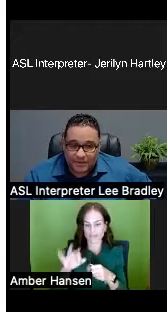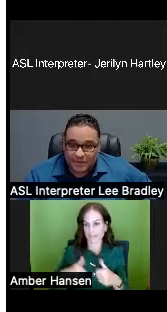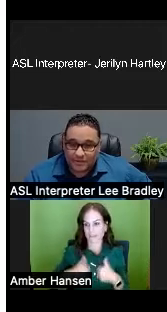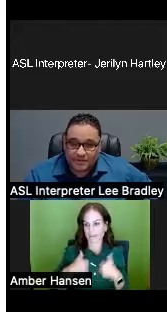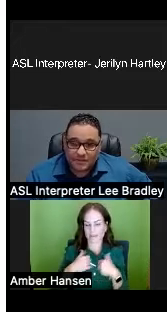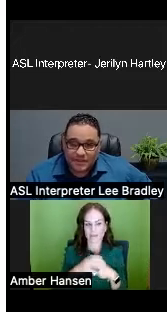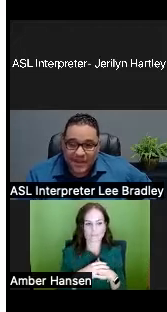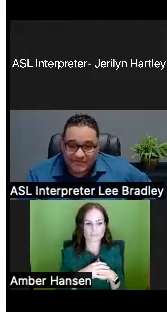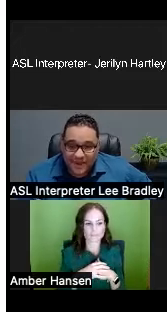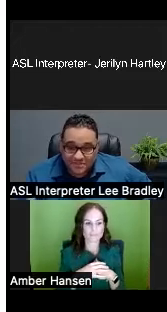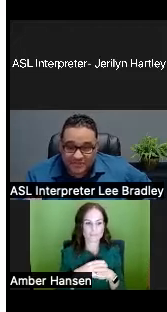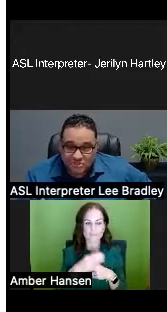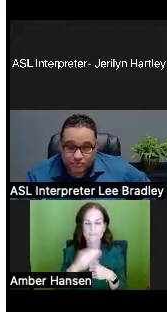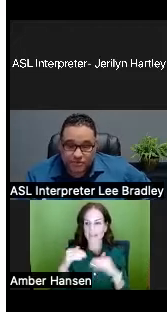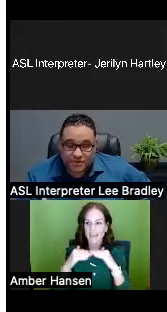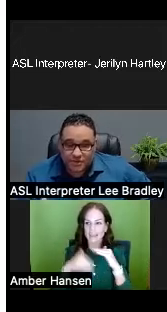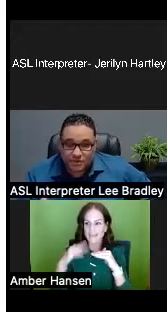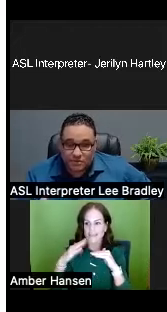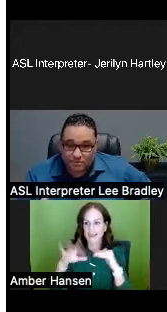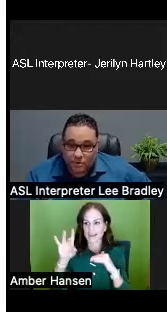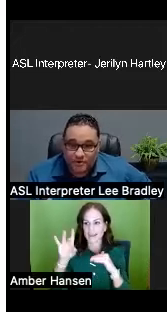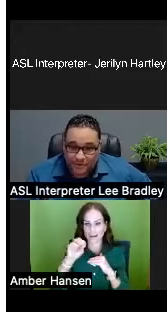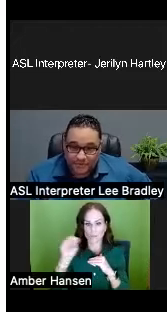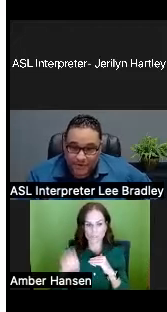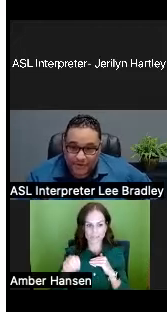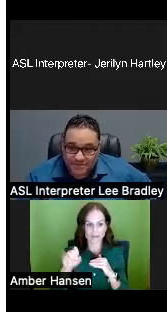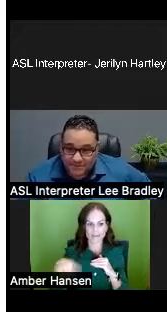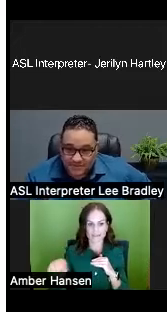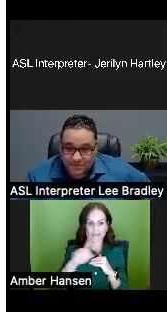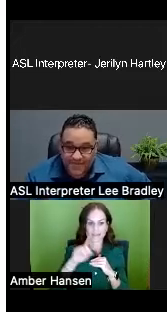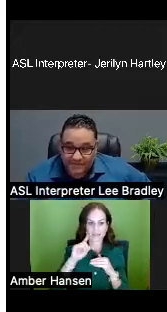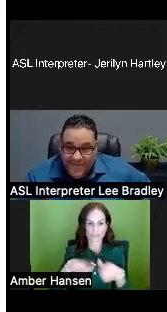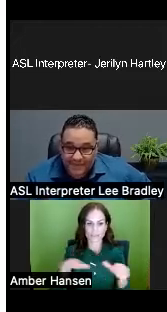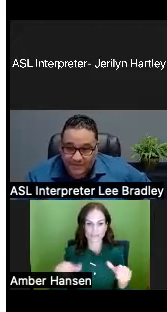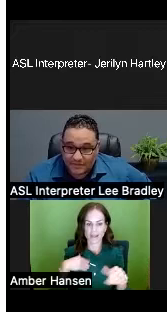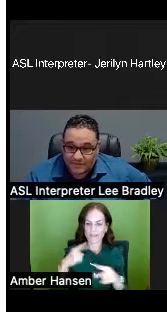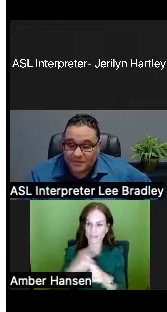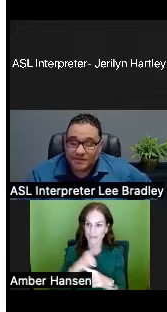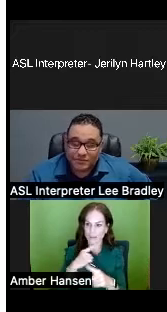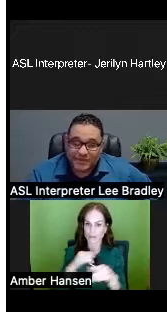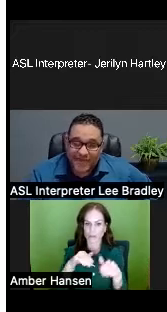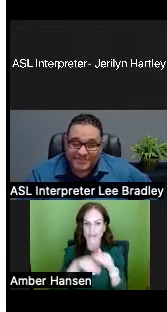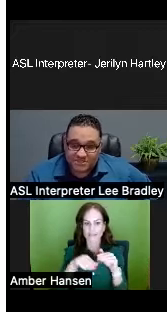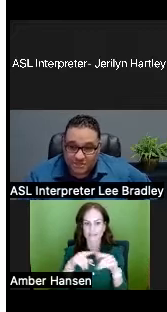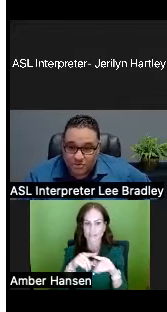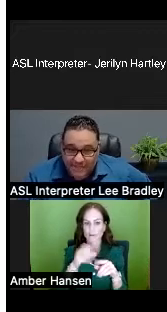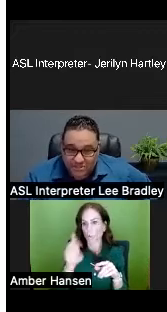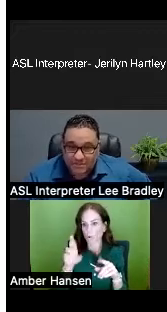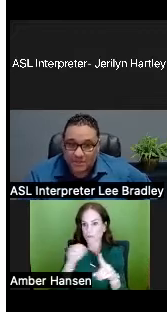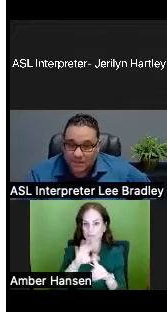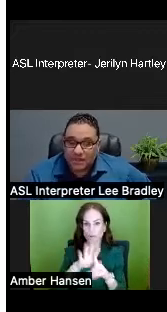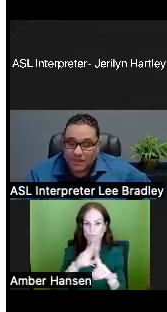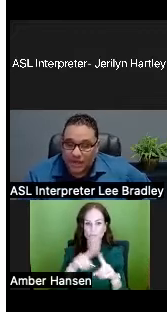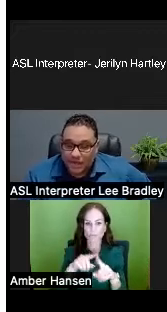about 95% of the children who are born to hearing parents don't have access to